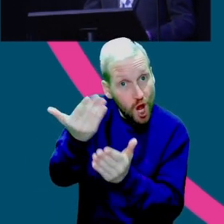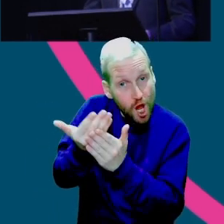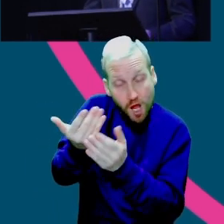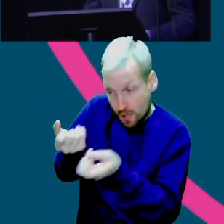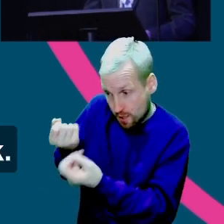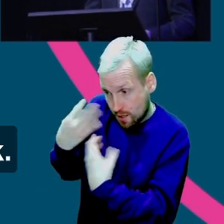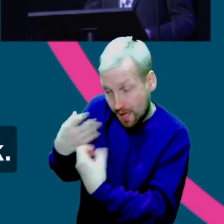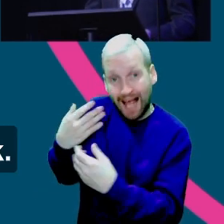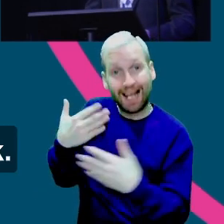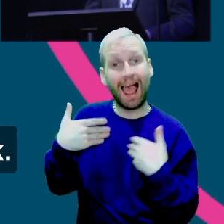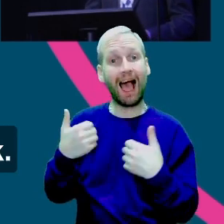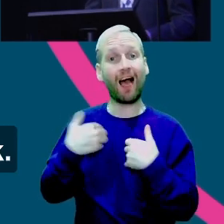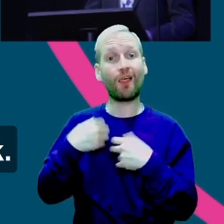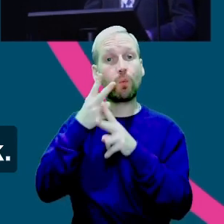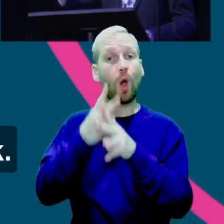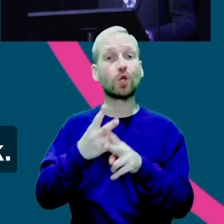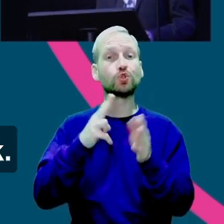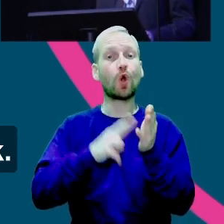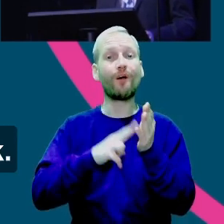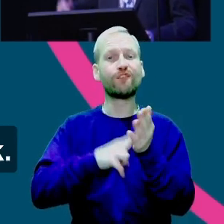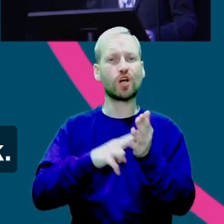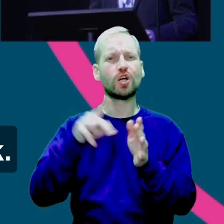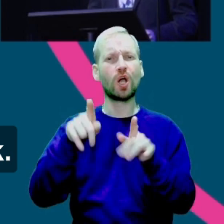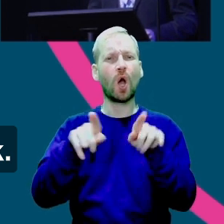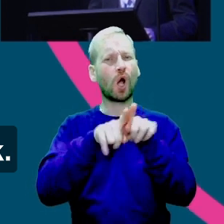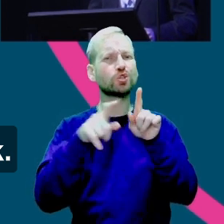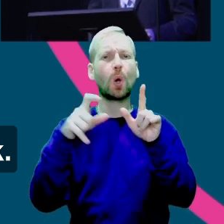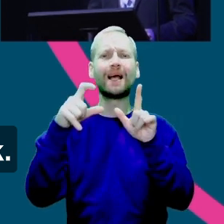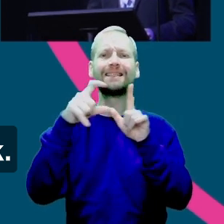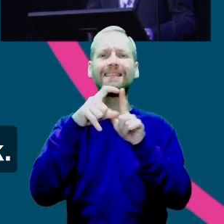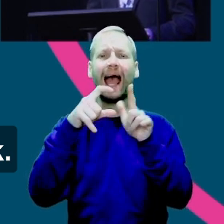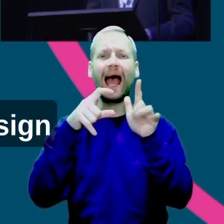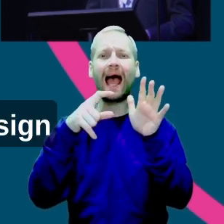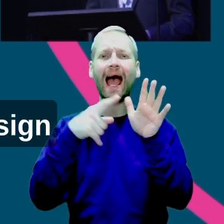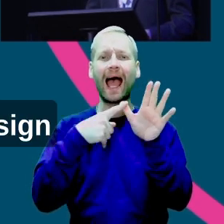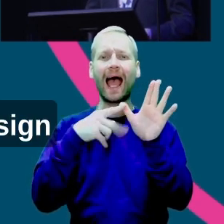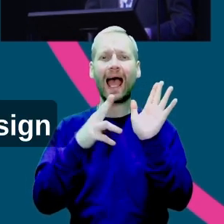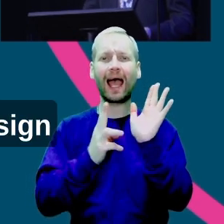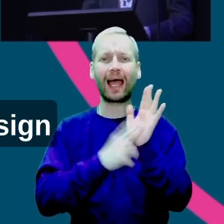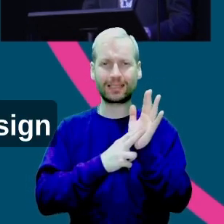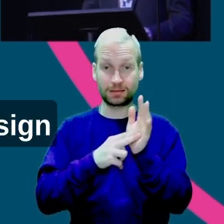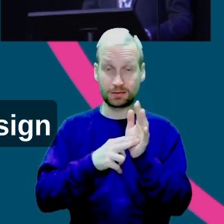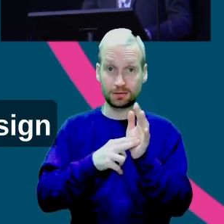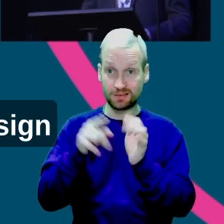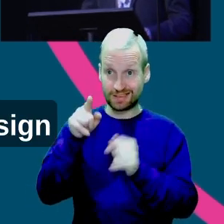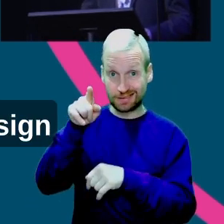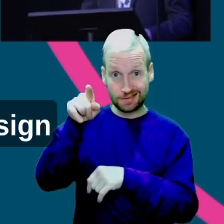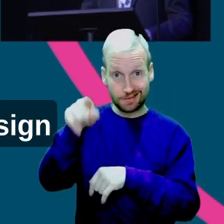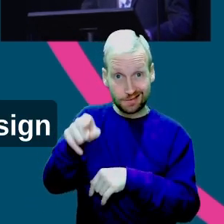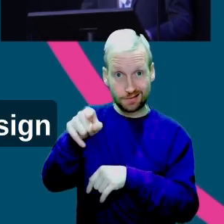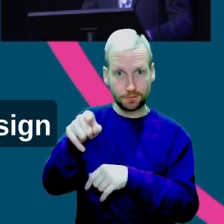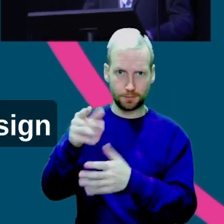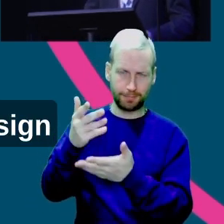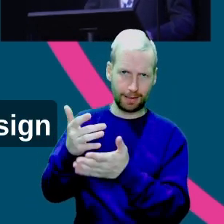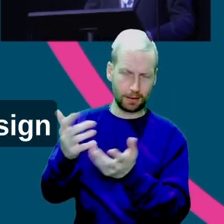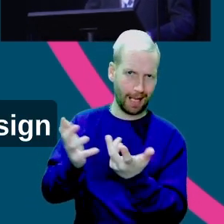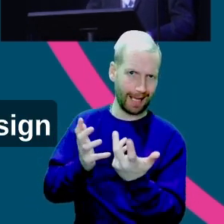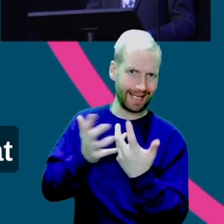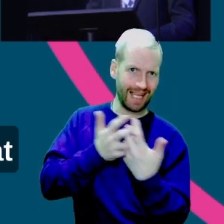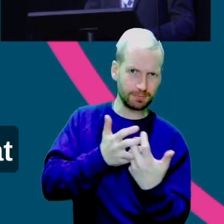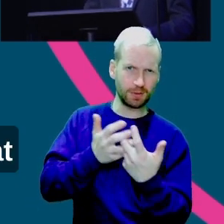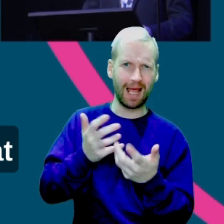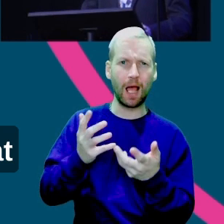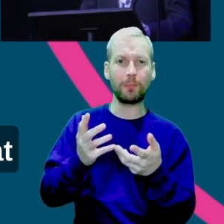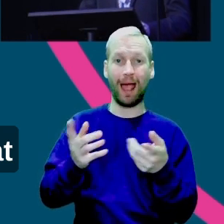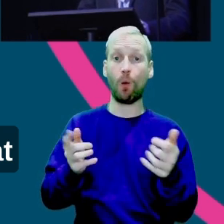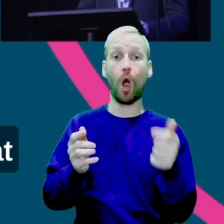from Healthwatch Norfolk, and Dan, who earlier waved at the back there, was really about the engagement and co-design that